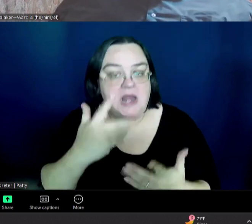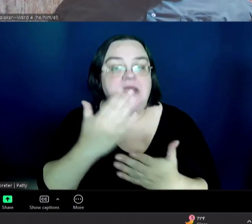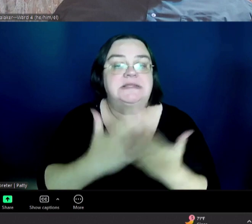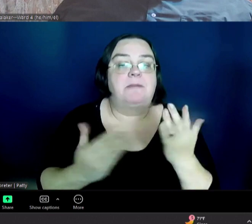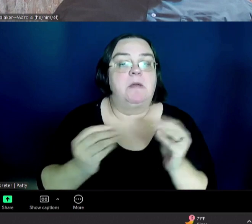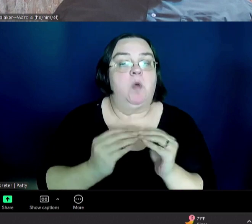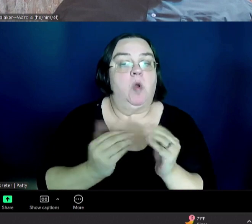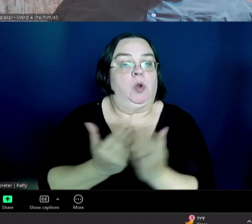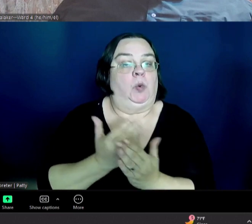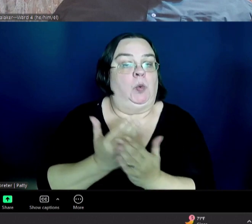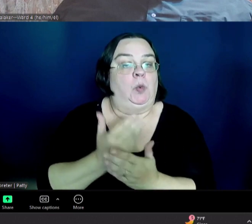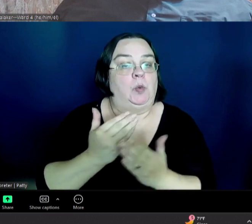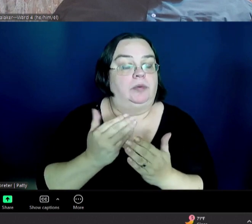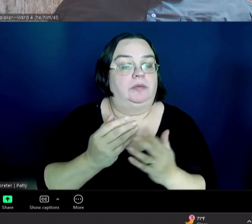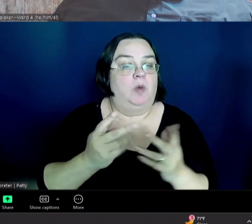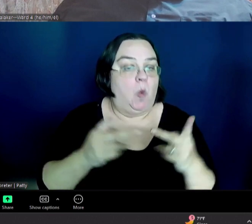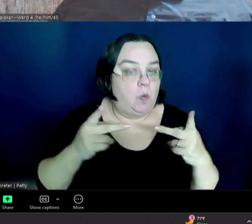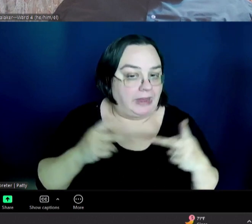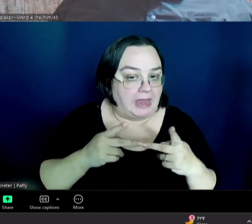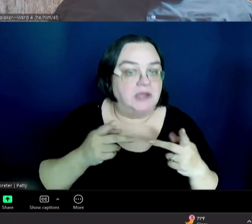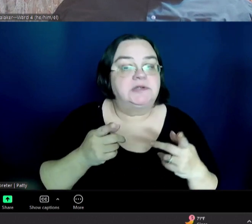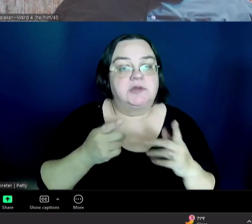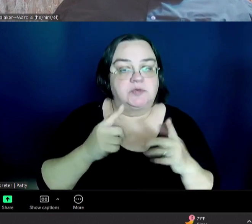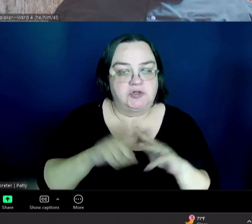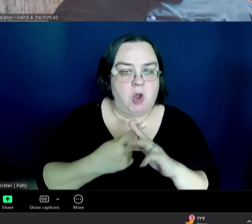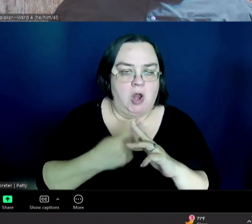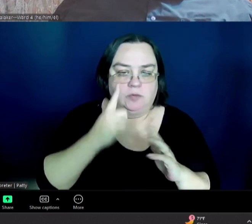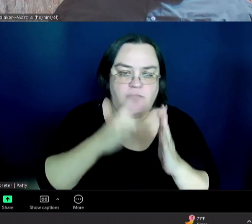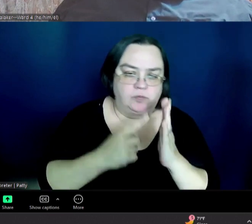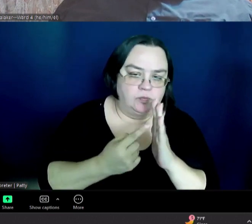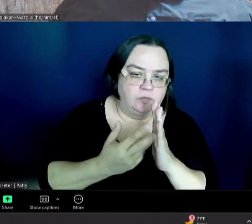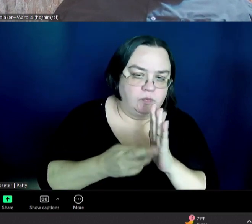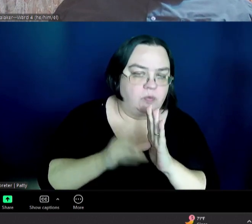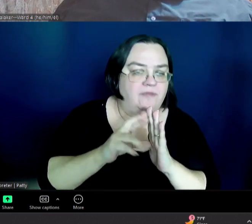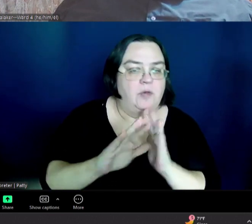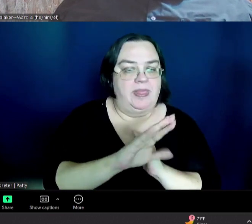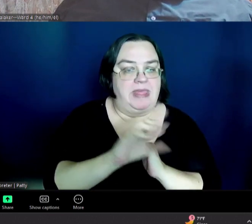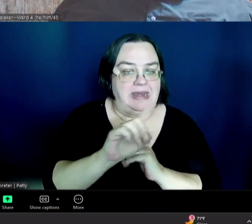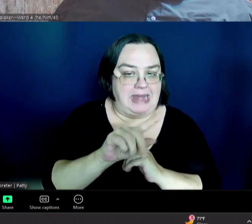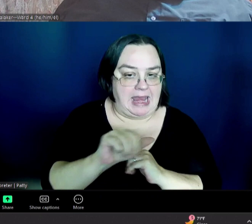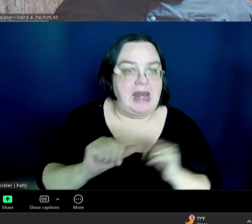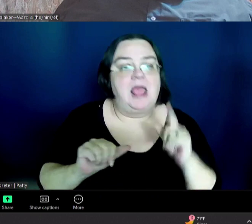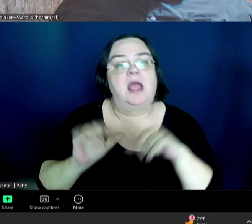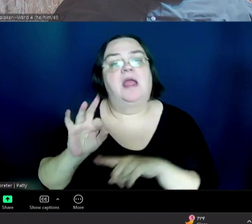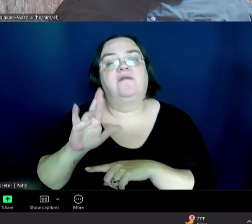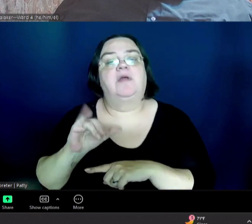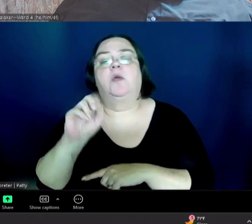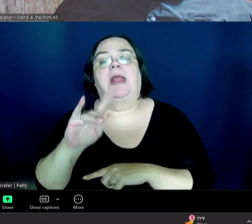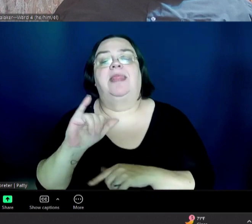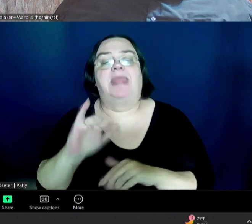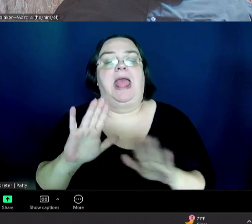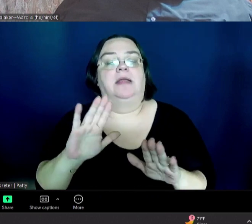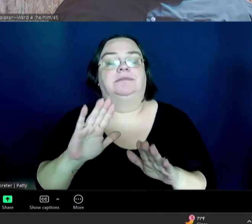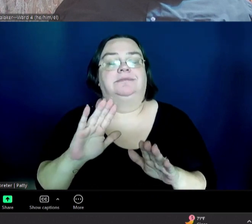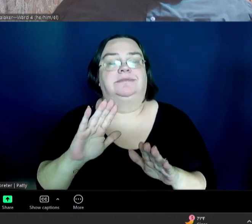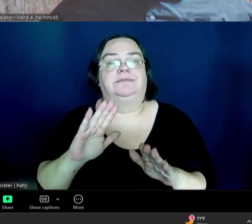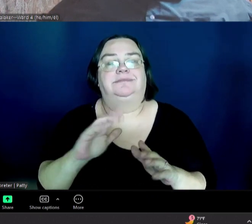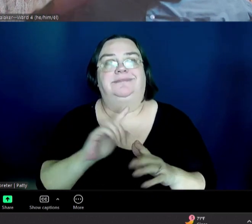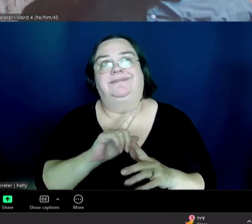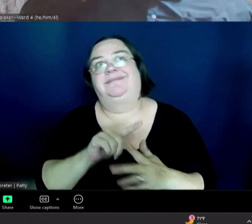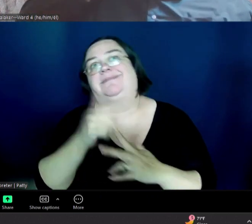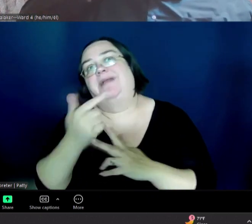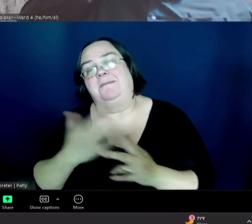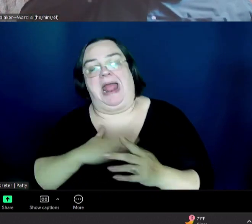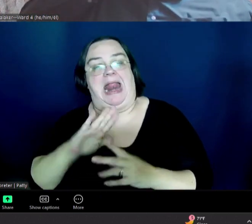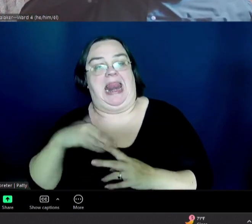municipalities, we can start looking at their data. Yeah. So I guess that goes to my next question is, and Chief,